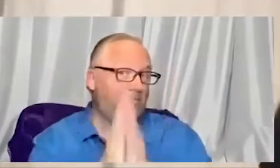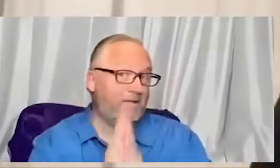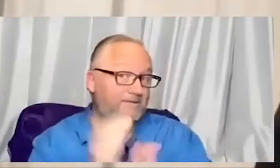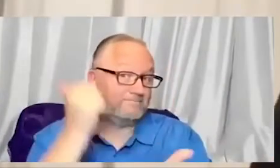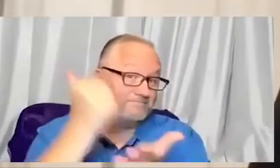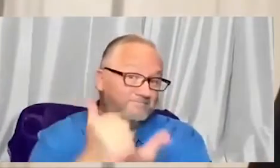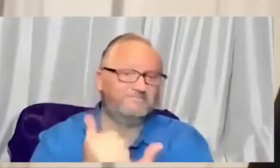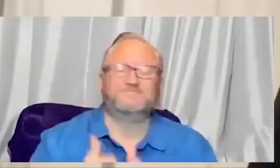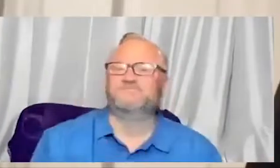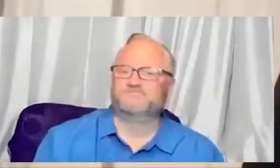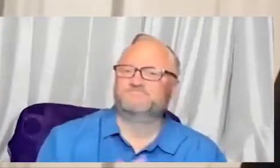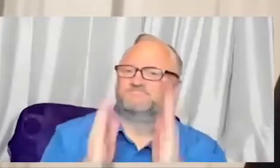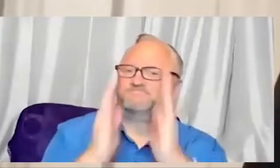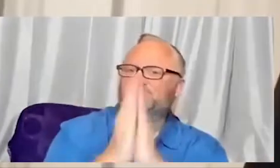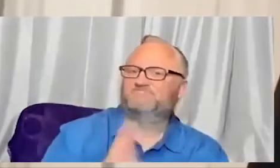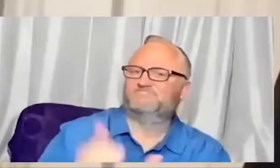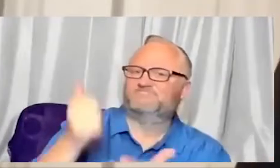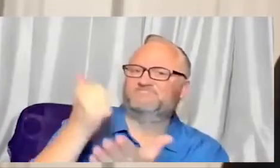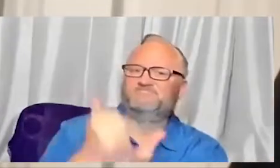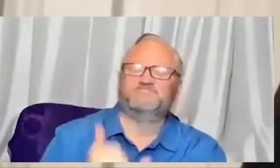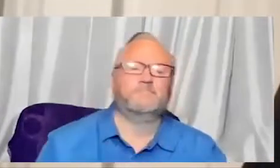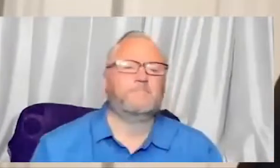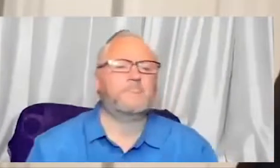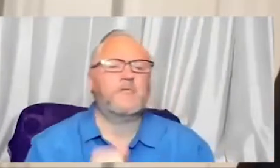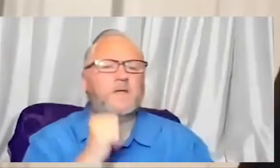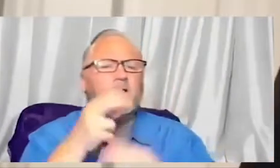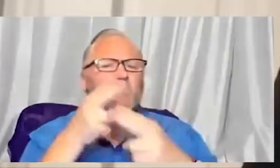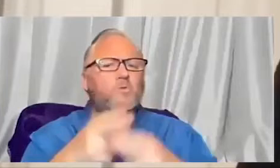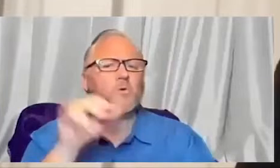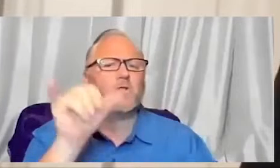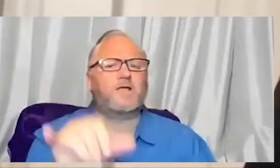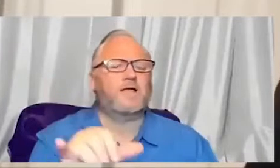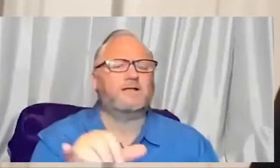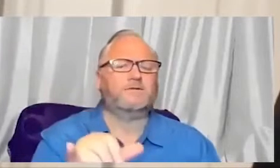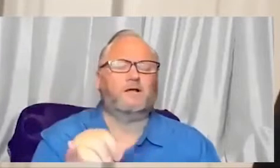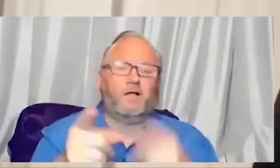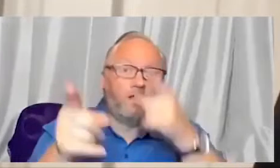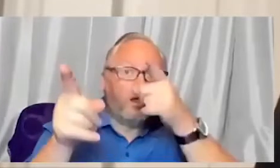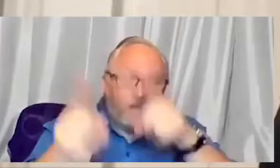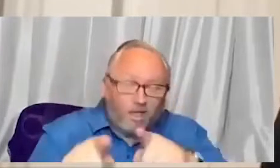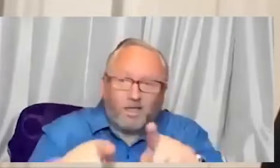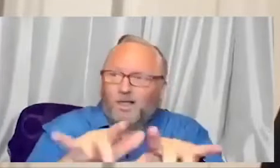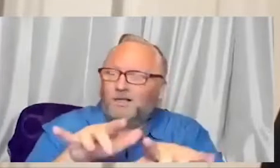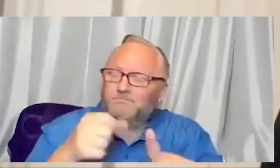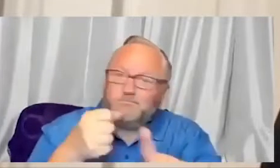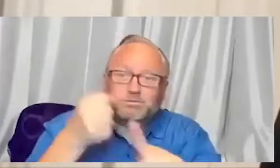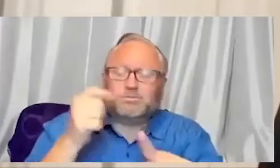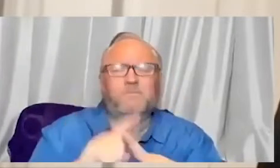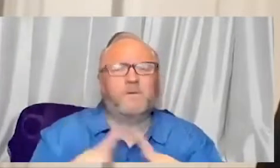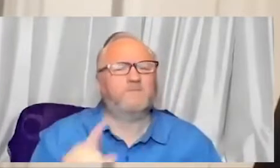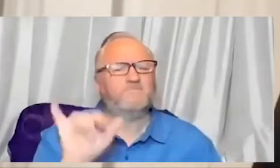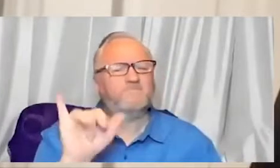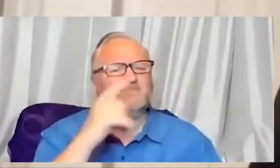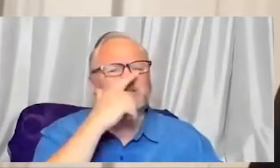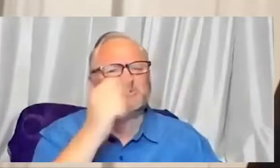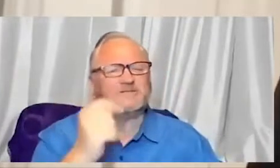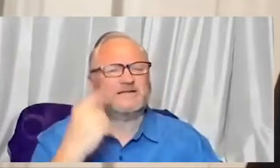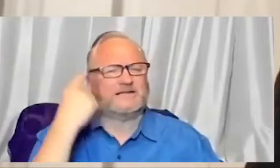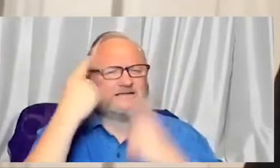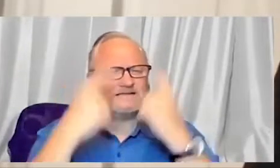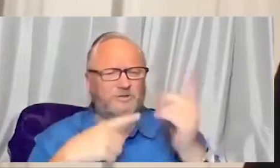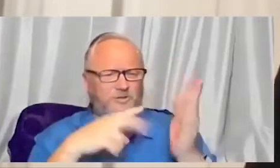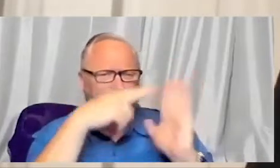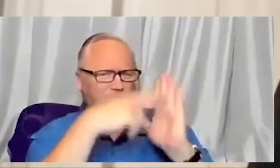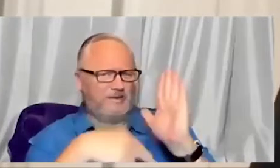Amen. I wouldn't call it a coincidence, but isn't it interesting, given our reading, that it has